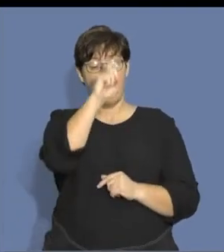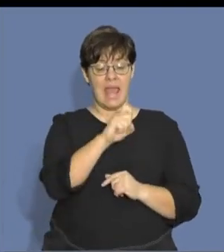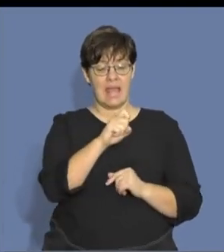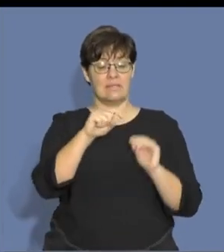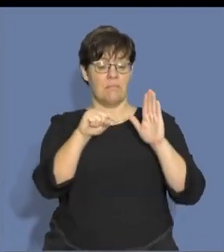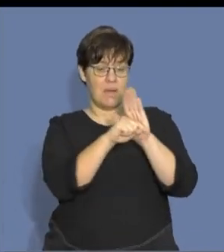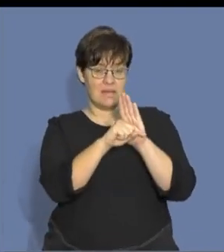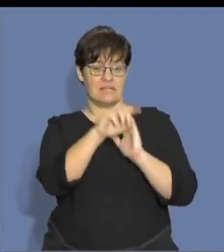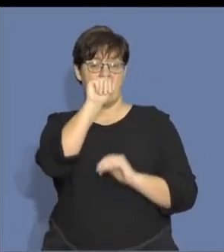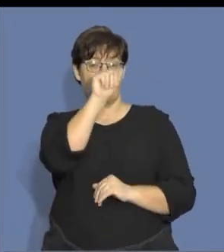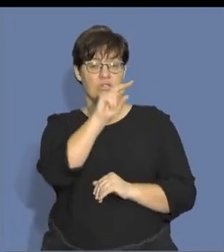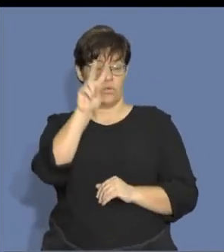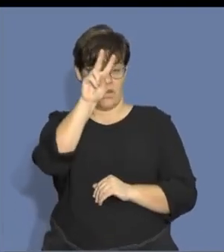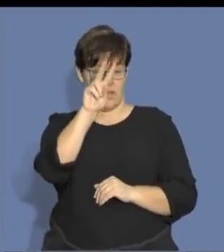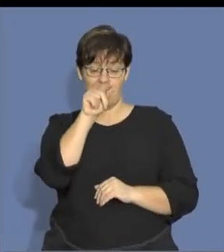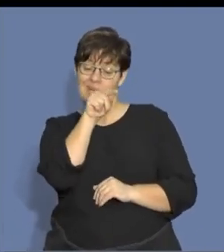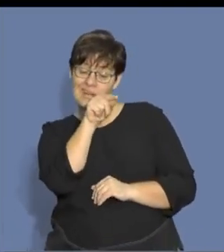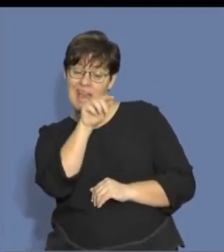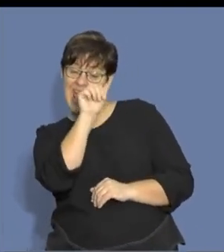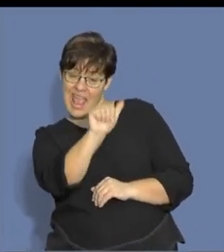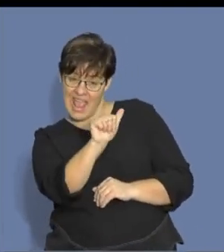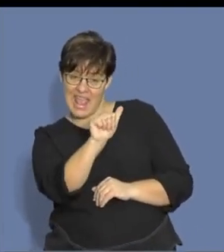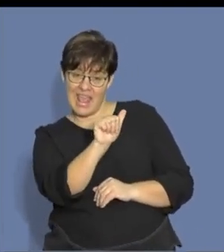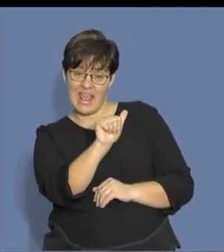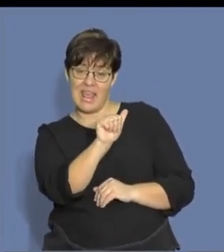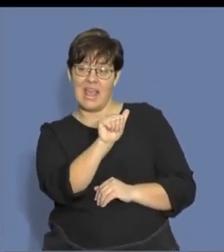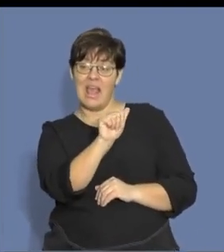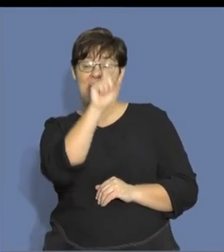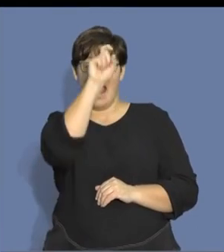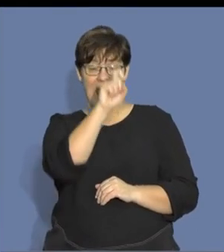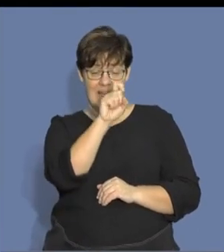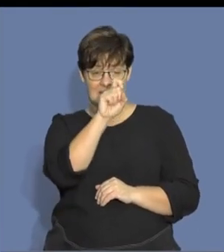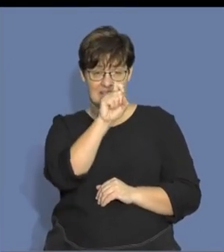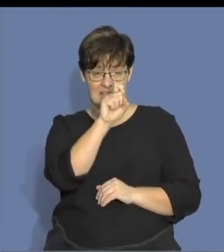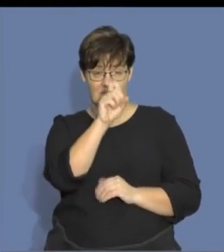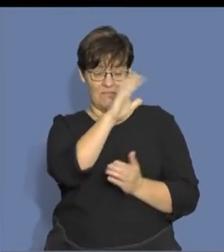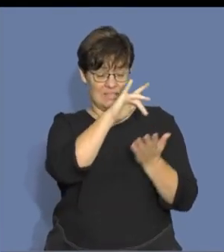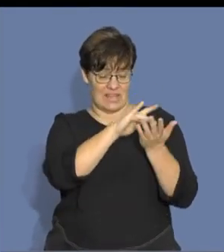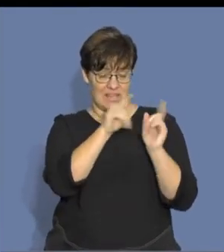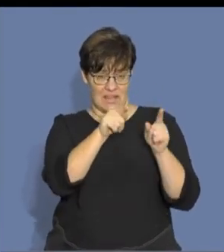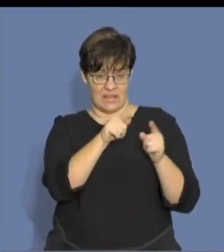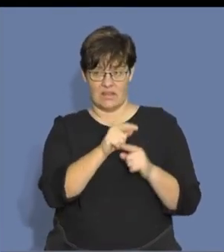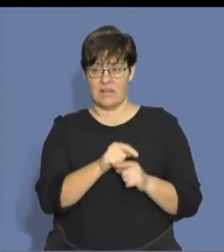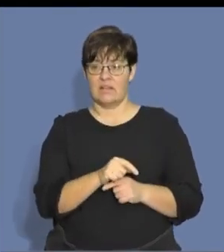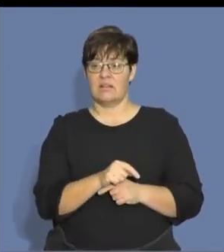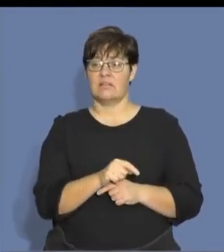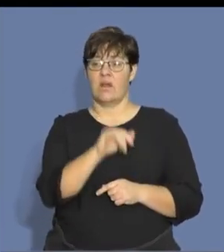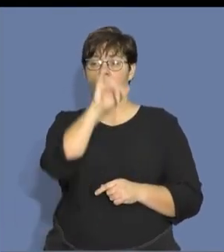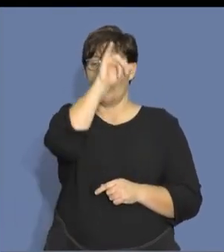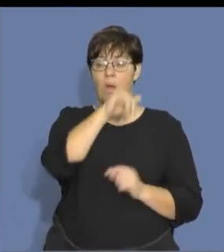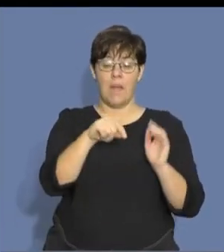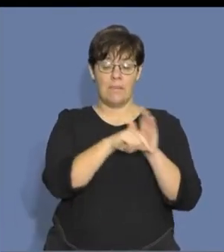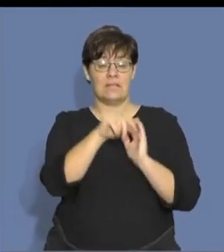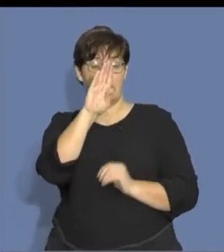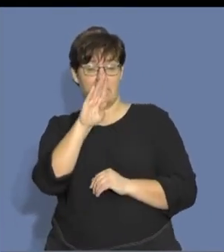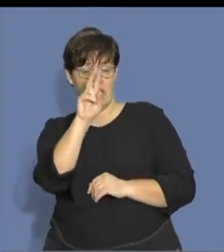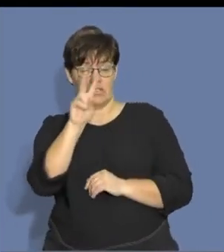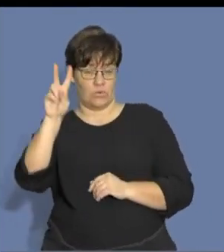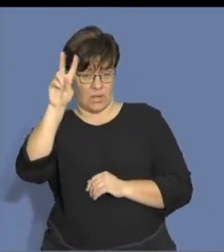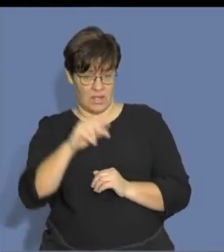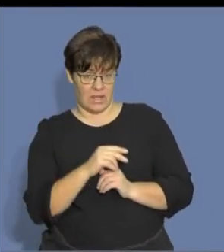a squared, where a is going to be the x-coordinate of the center. It's going to be y minus b squared, where b is going to